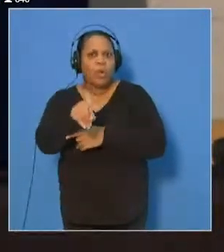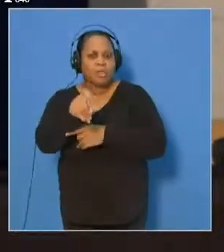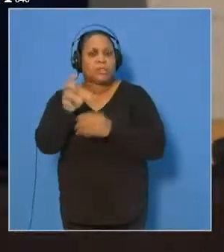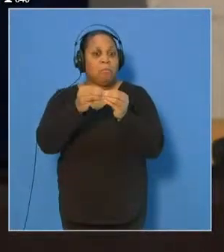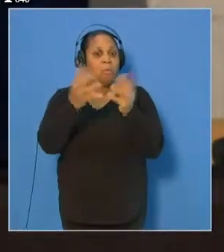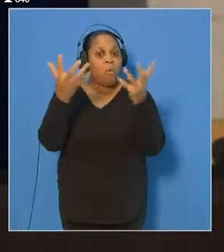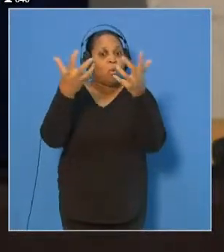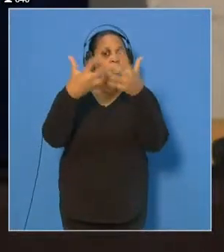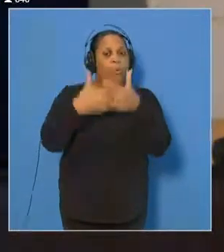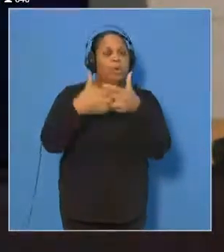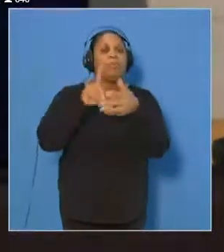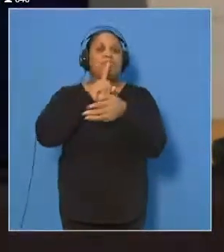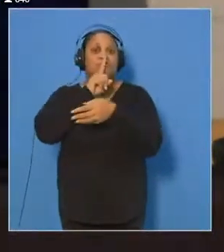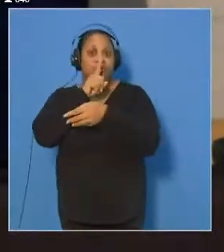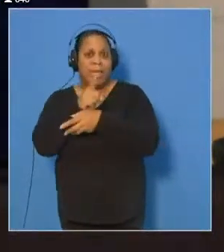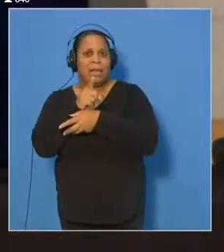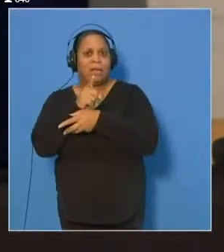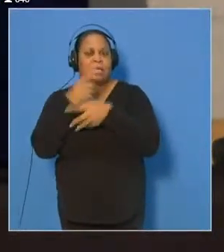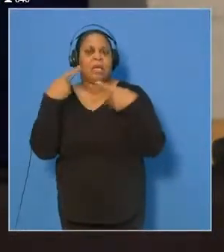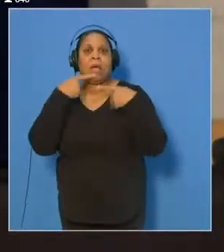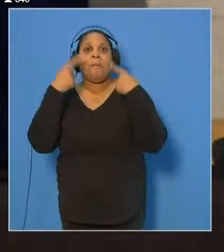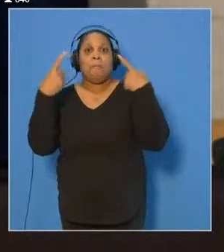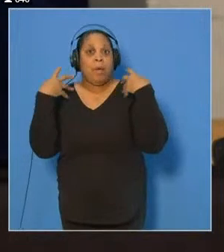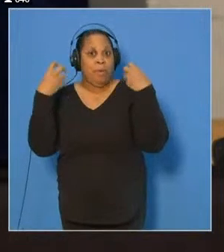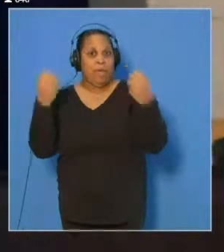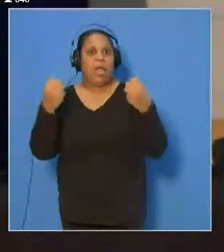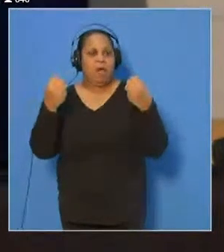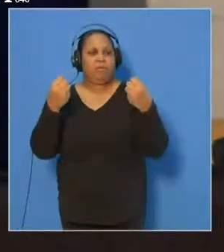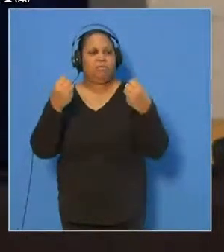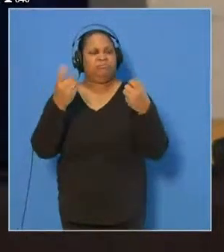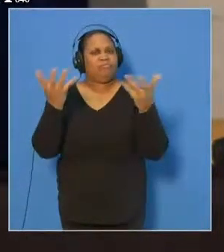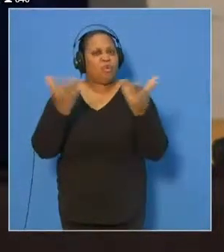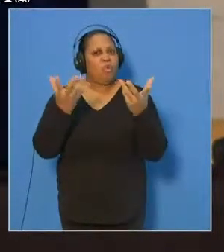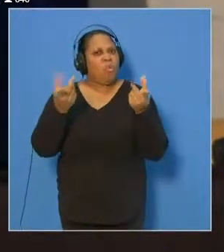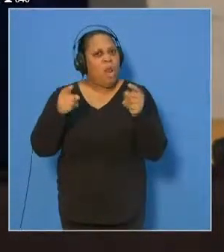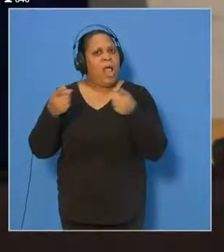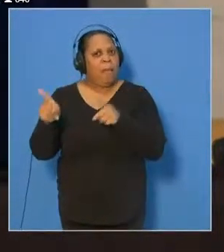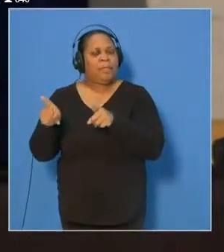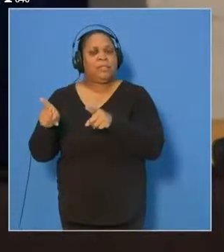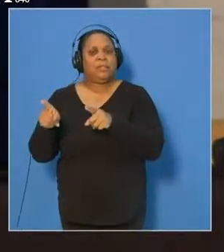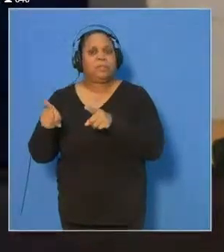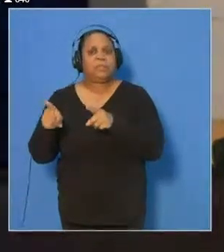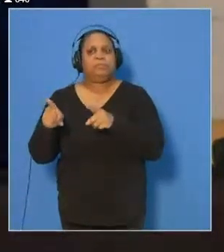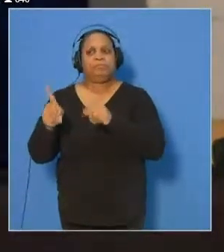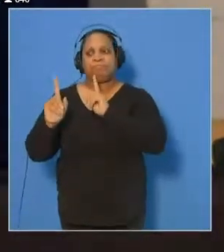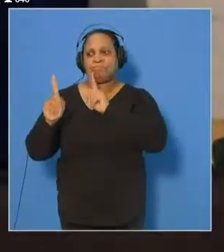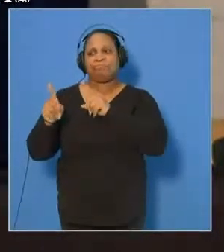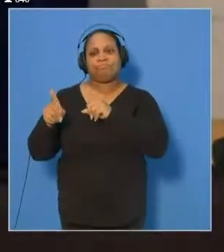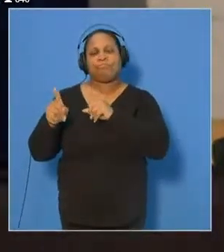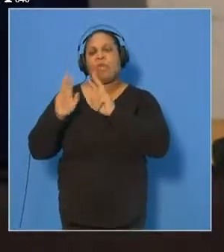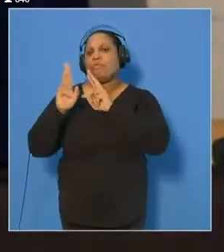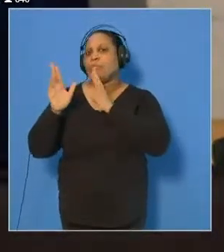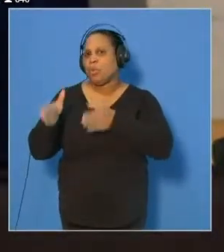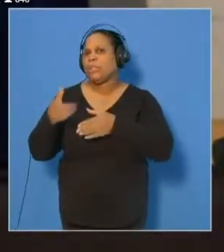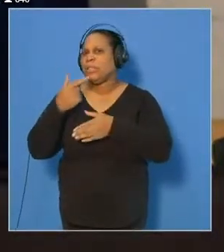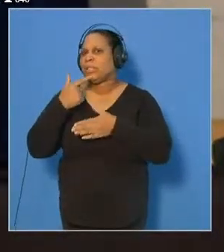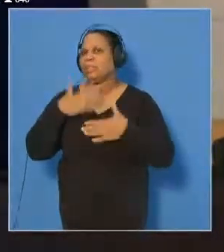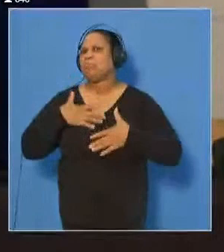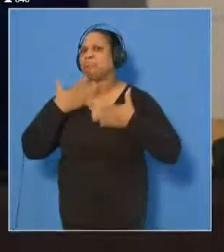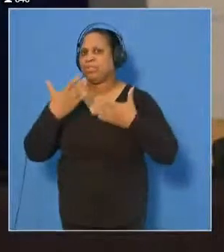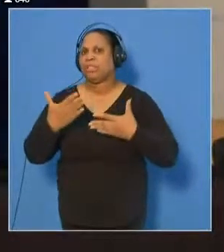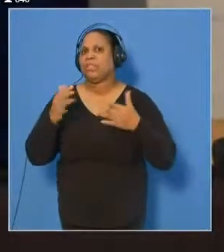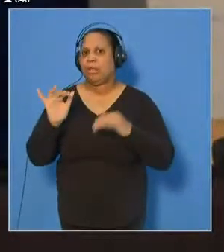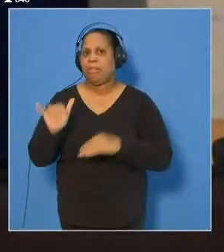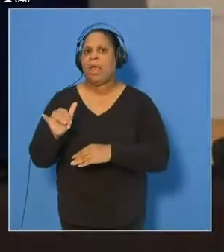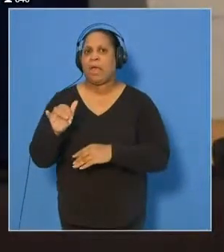more in line with the reality of what public health practice should entail. Appreciate that. The Ministry